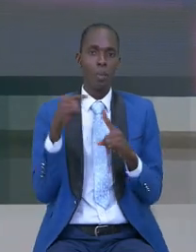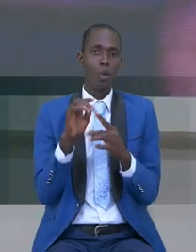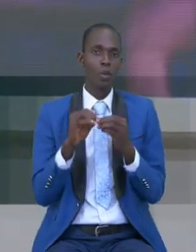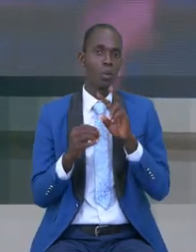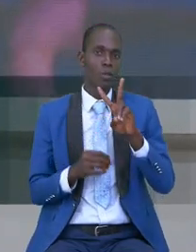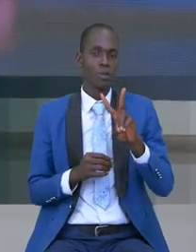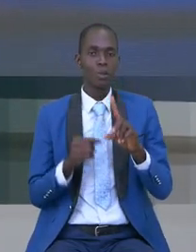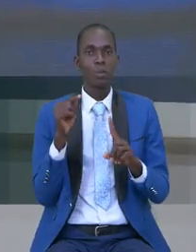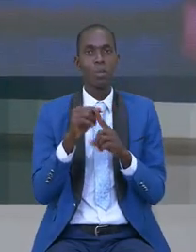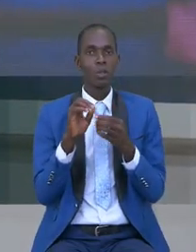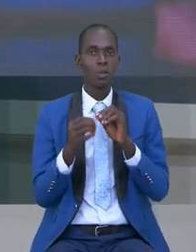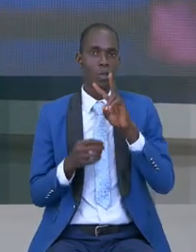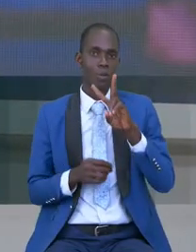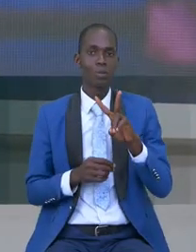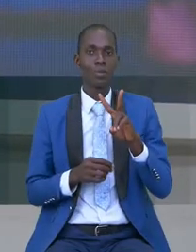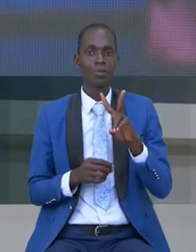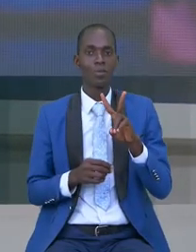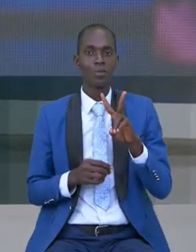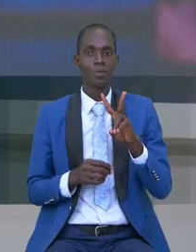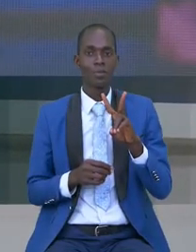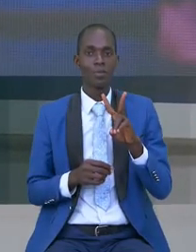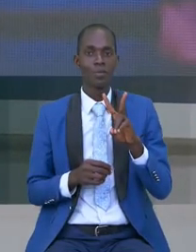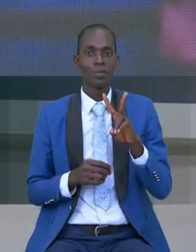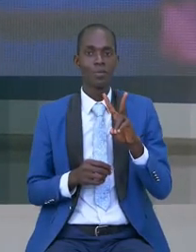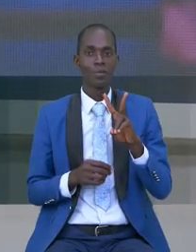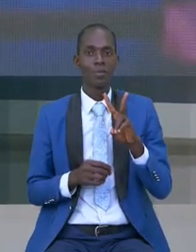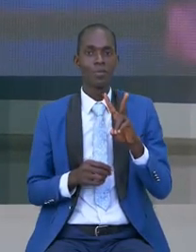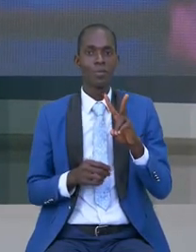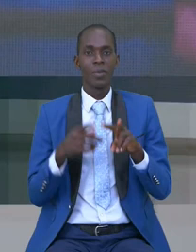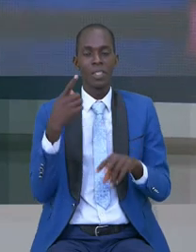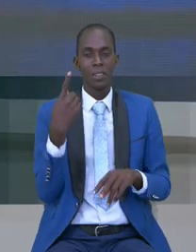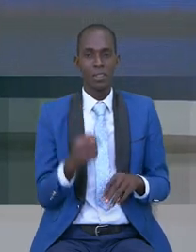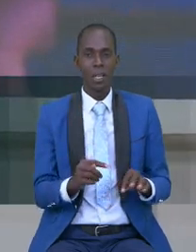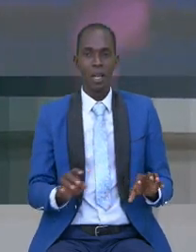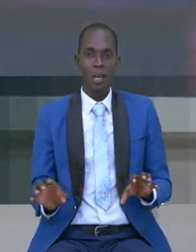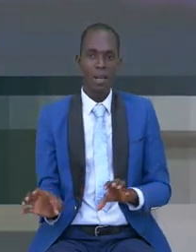number two. In point number two, the active